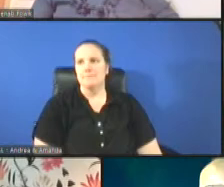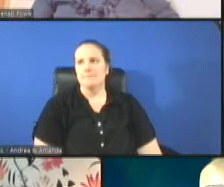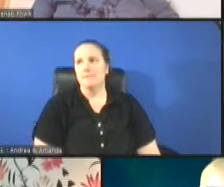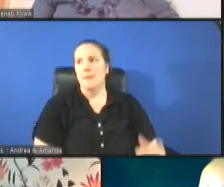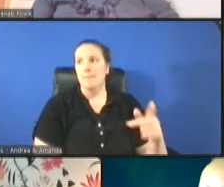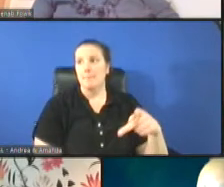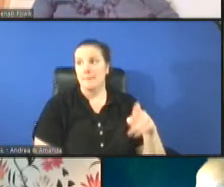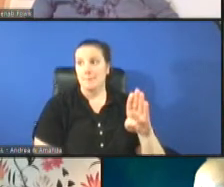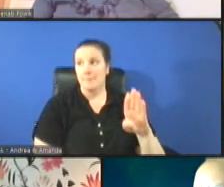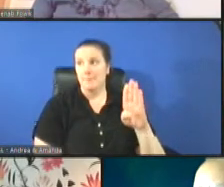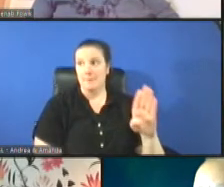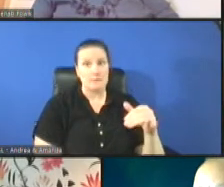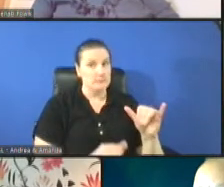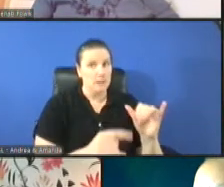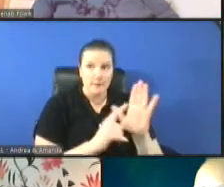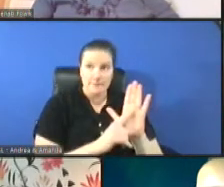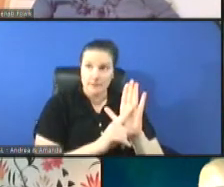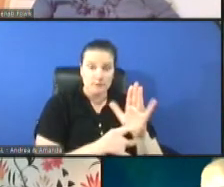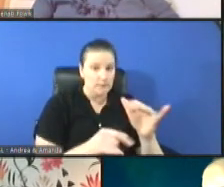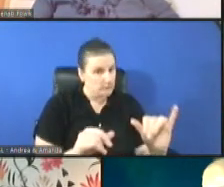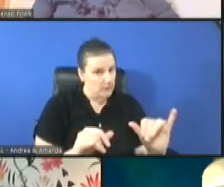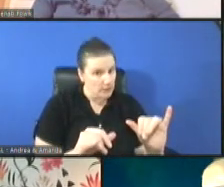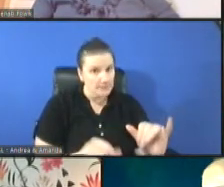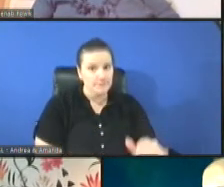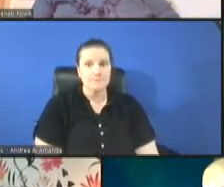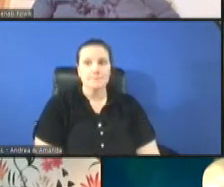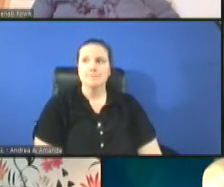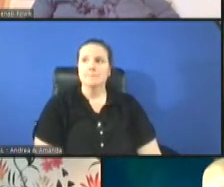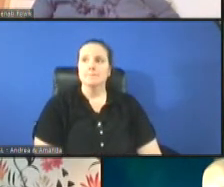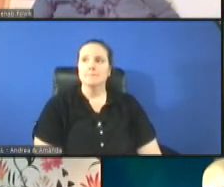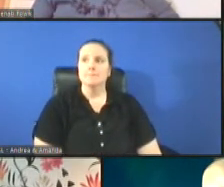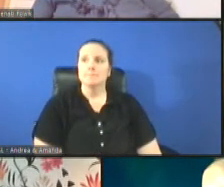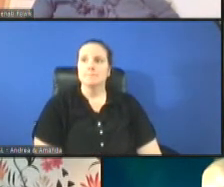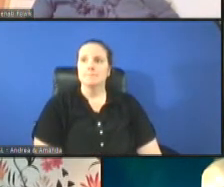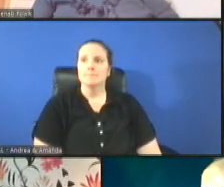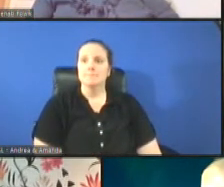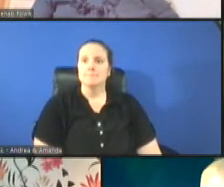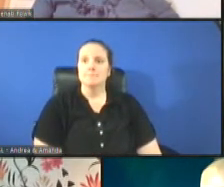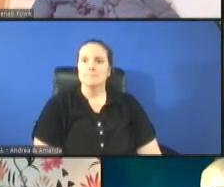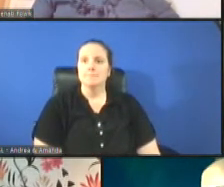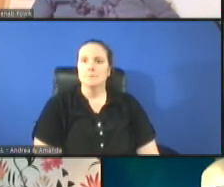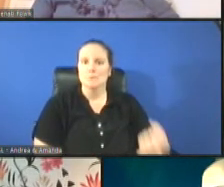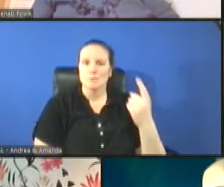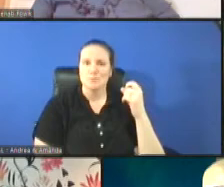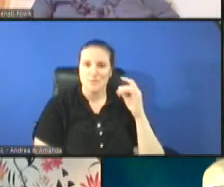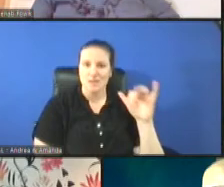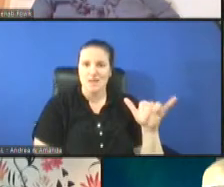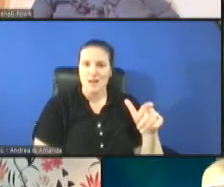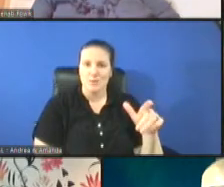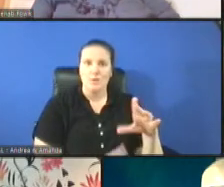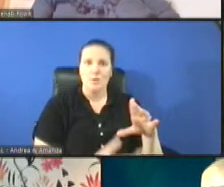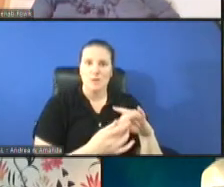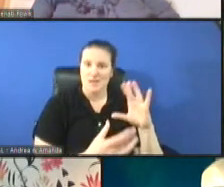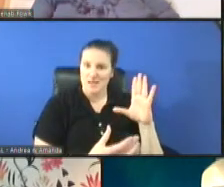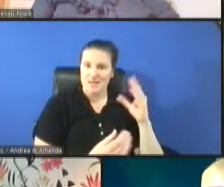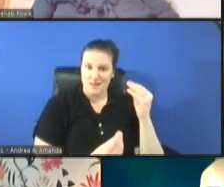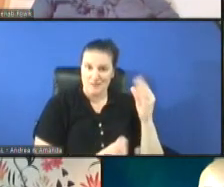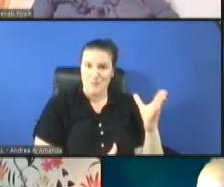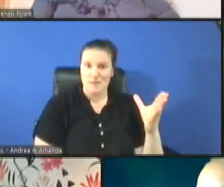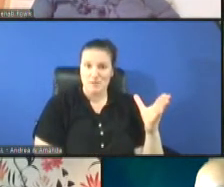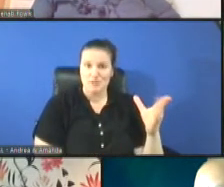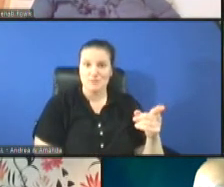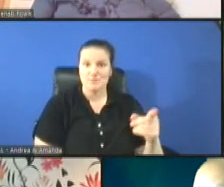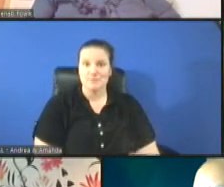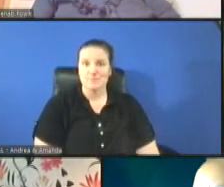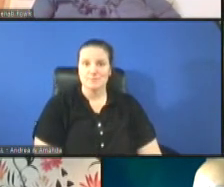still doing an investigation. He understood that we were going to release this information